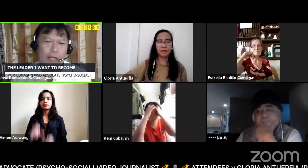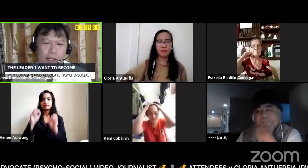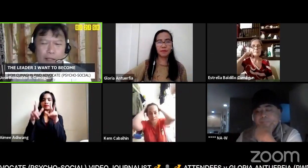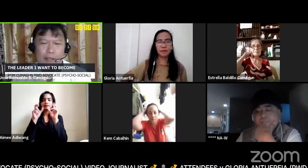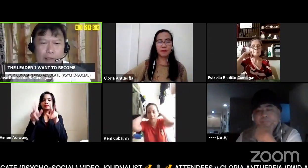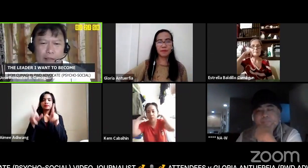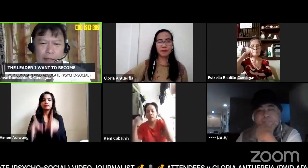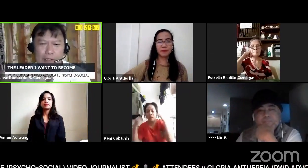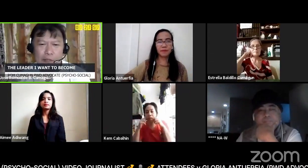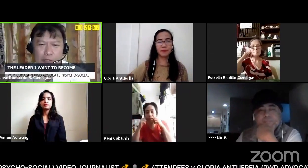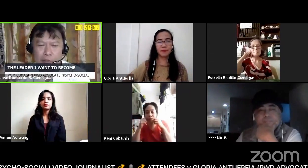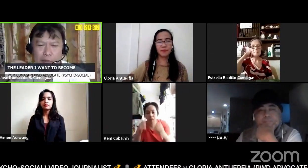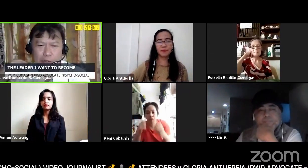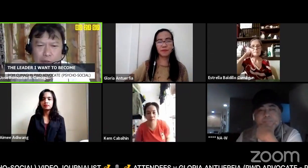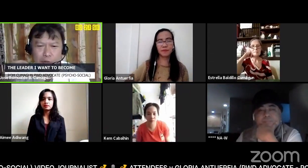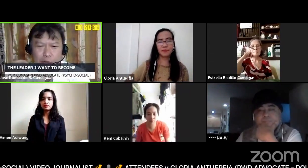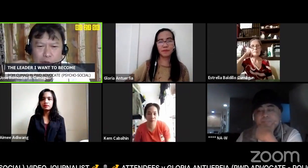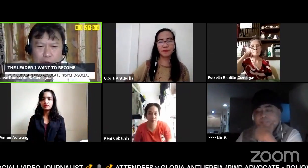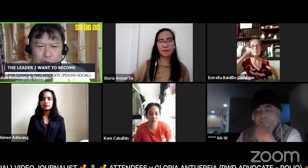In what way